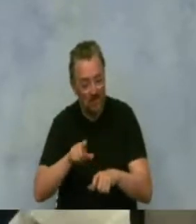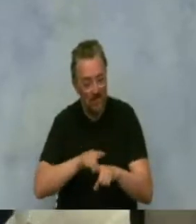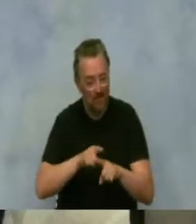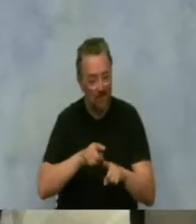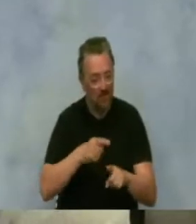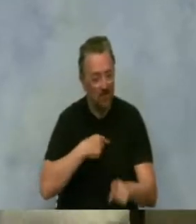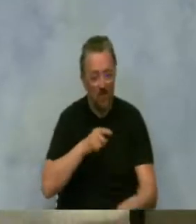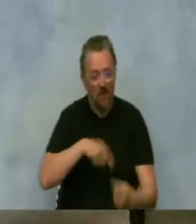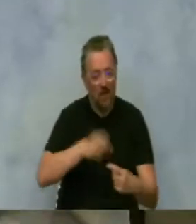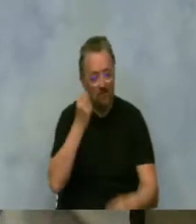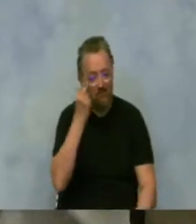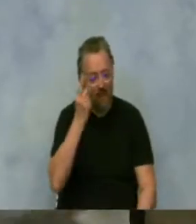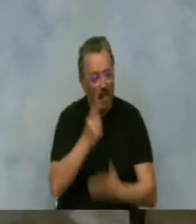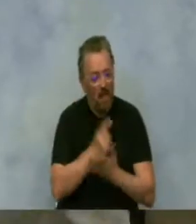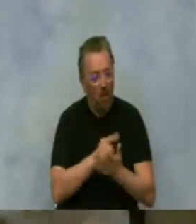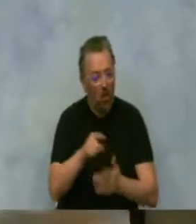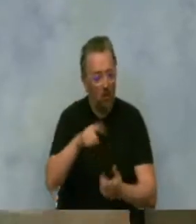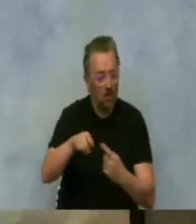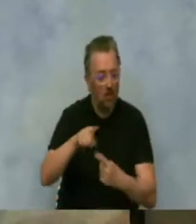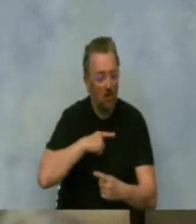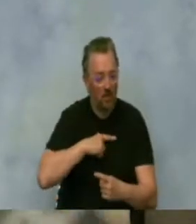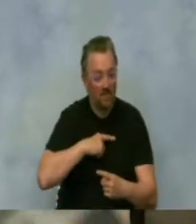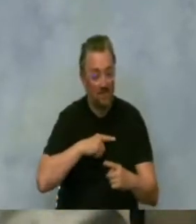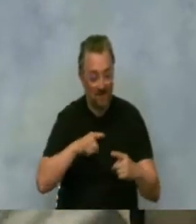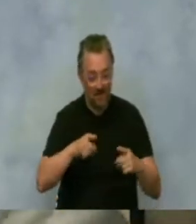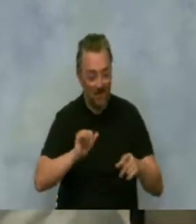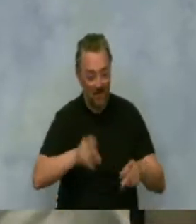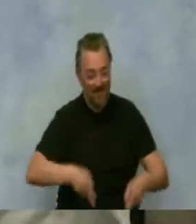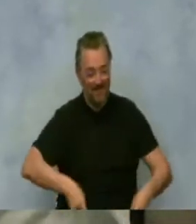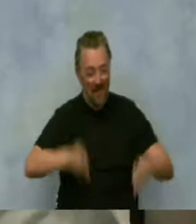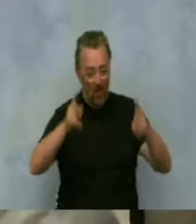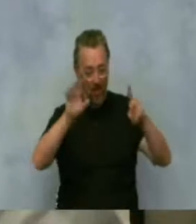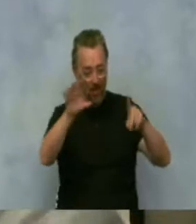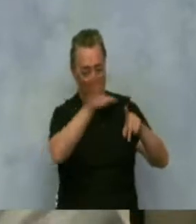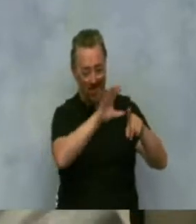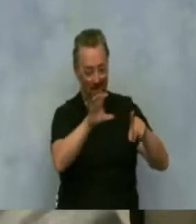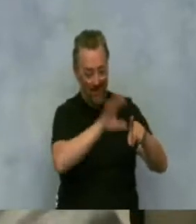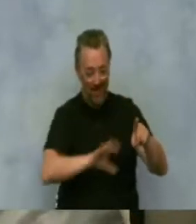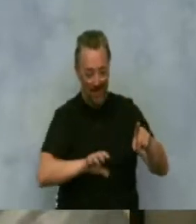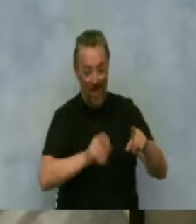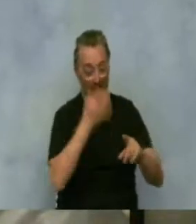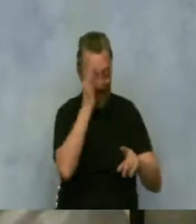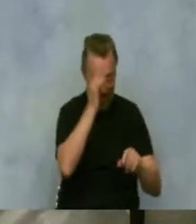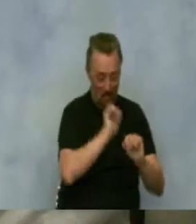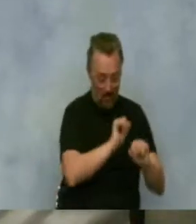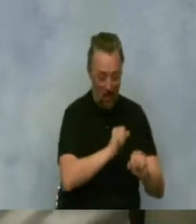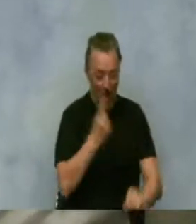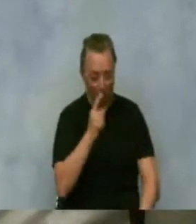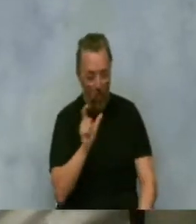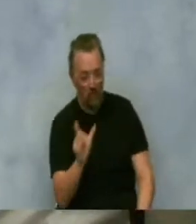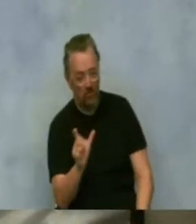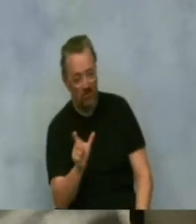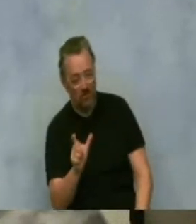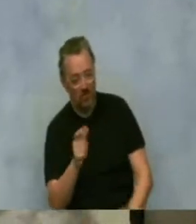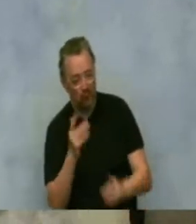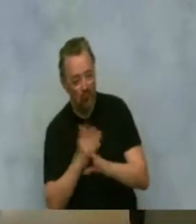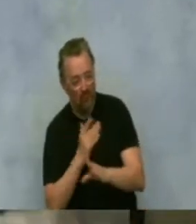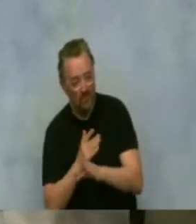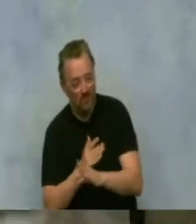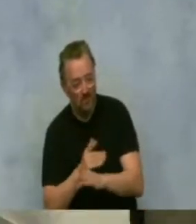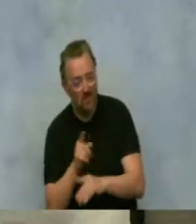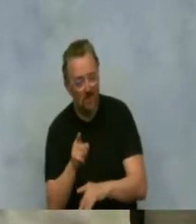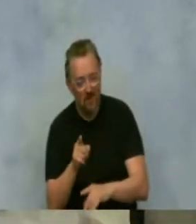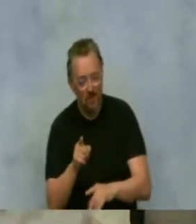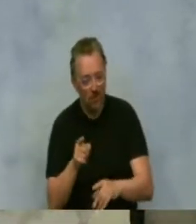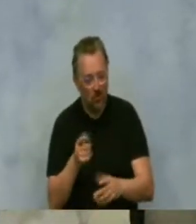about because they're obviously a minority of the customers. The tenants are by far